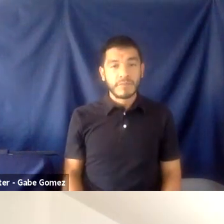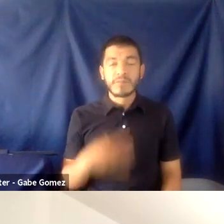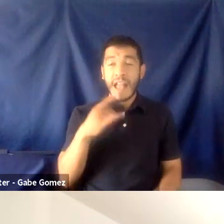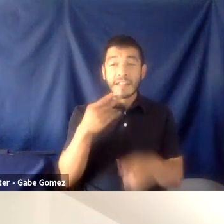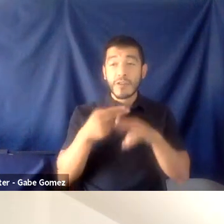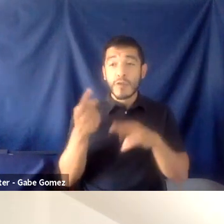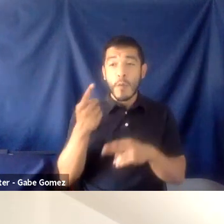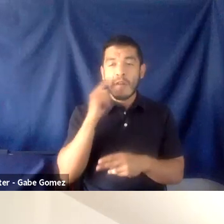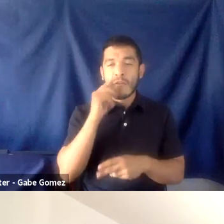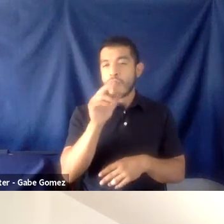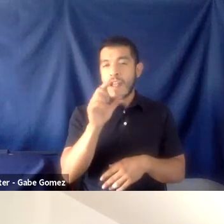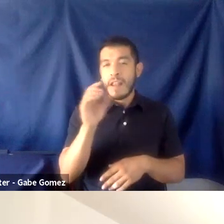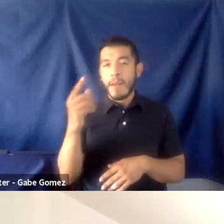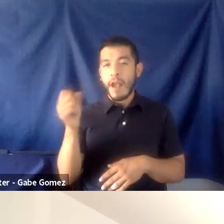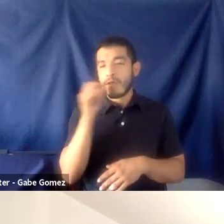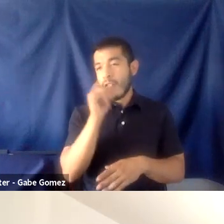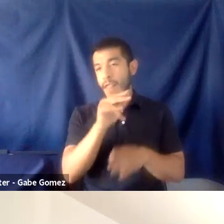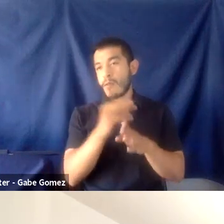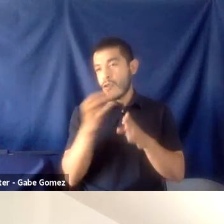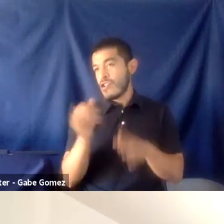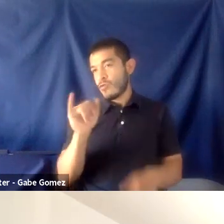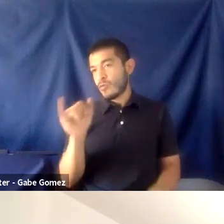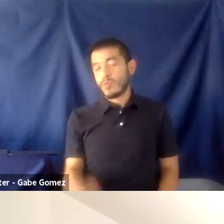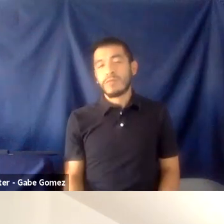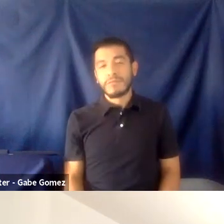that project as well. So